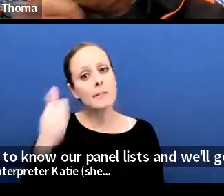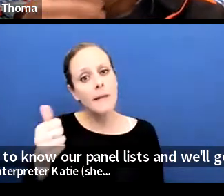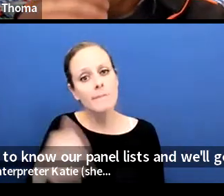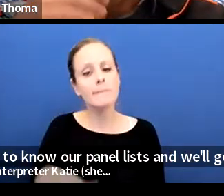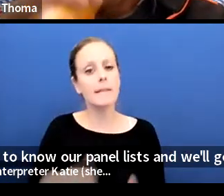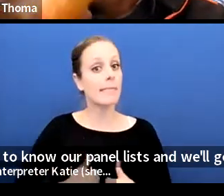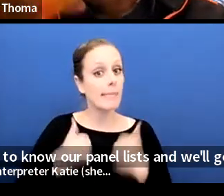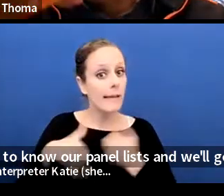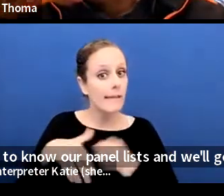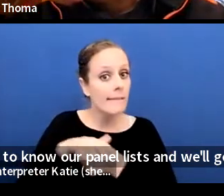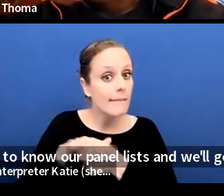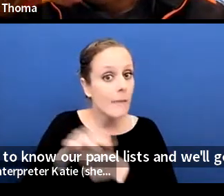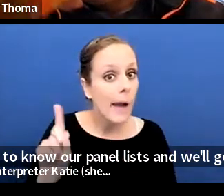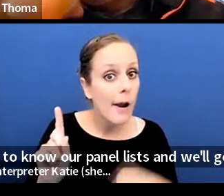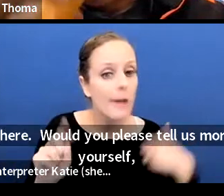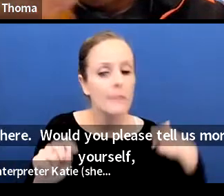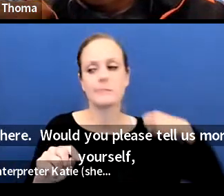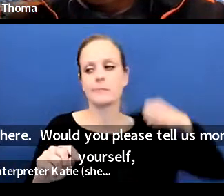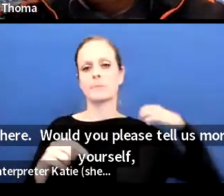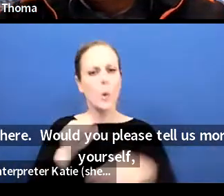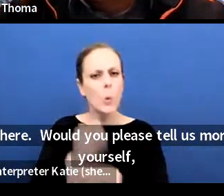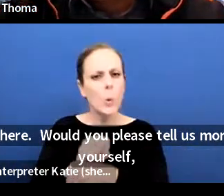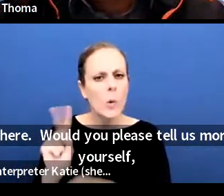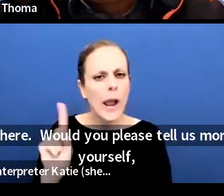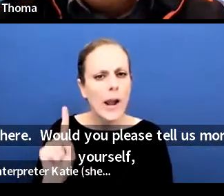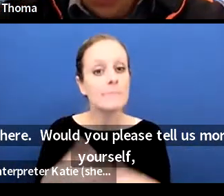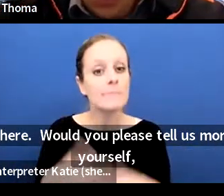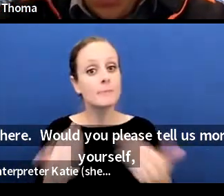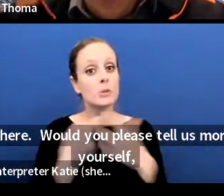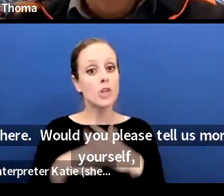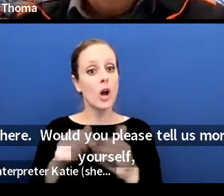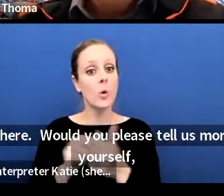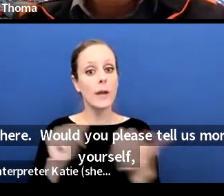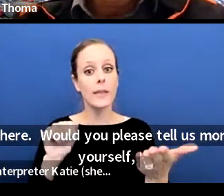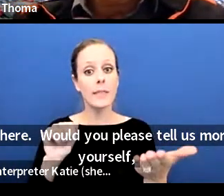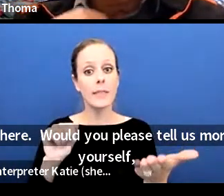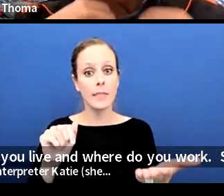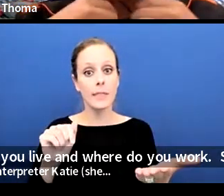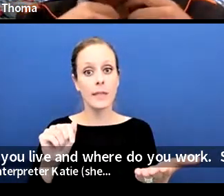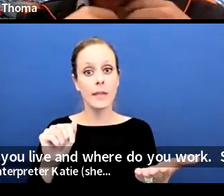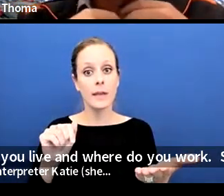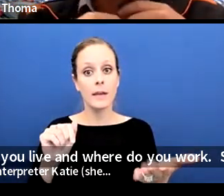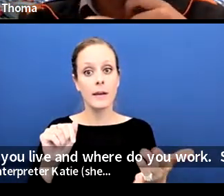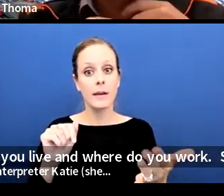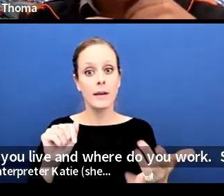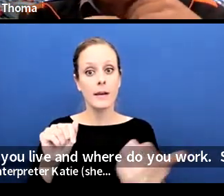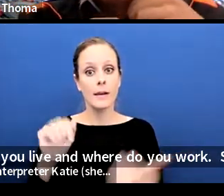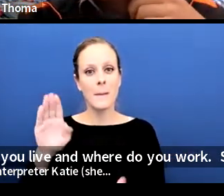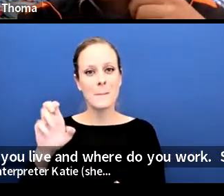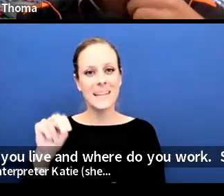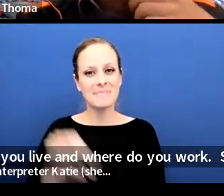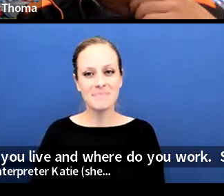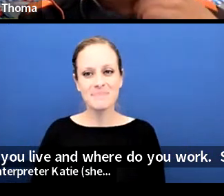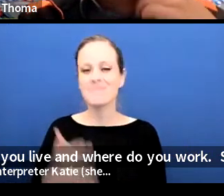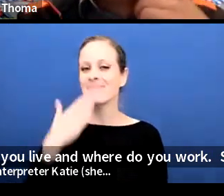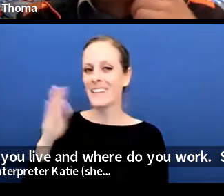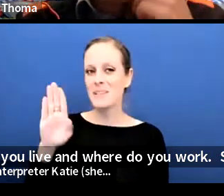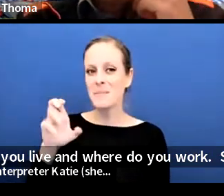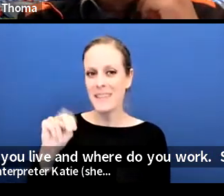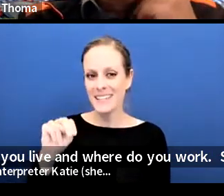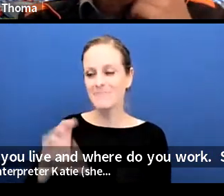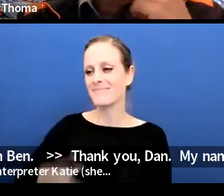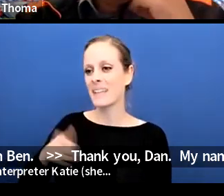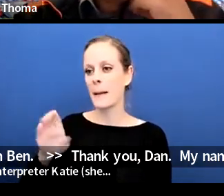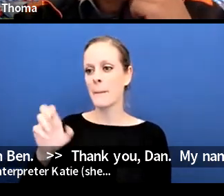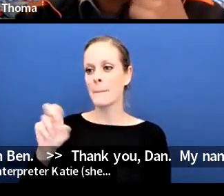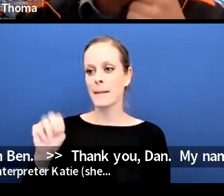and where do you work? Let's start with Ben. Thank you, Dan. My name's Ben